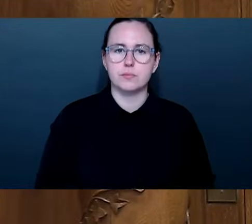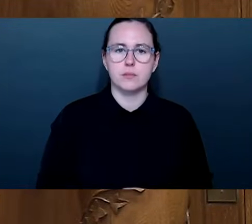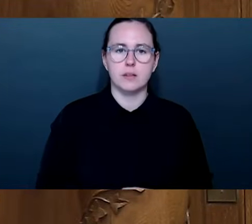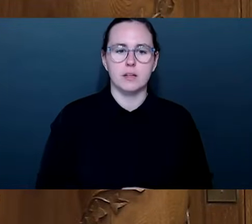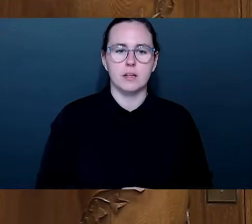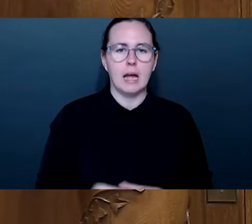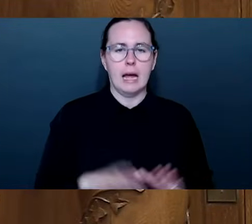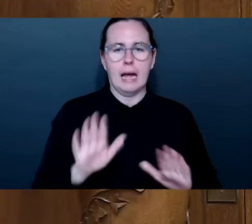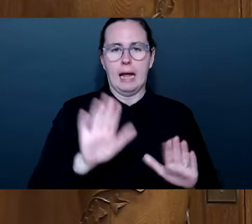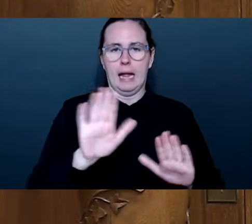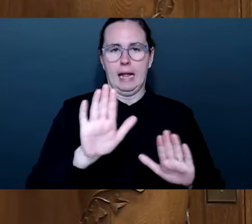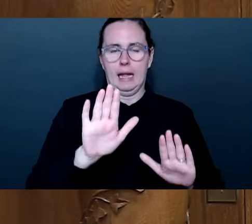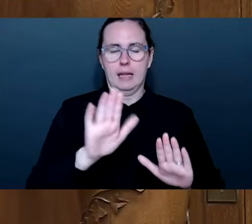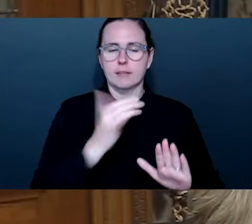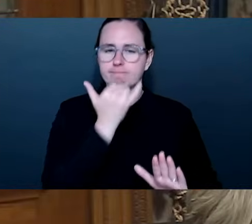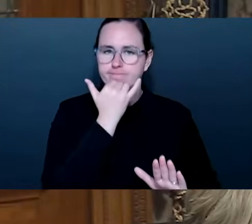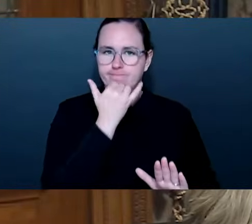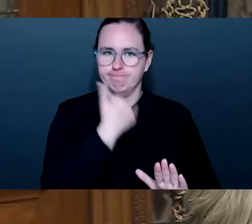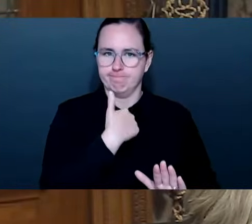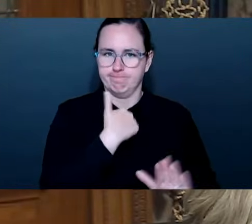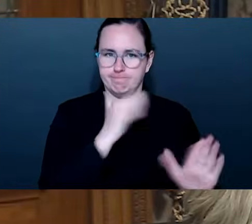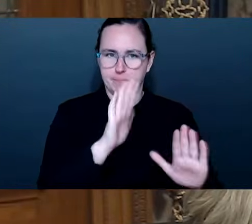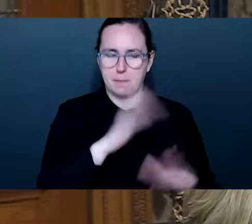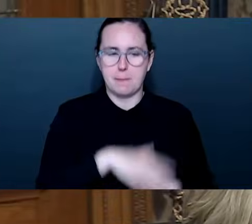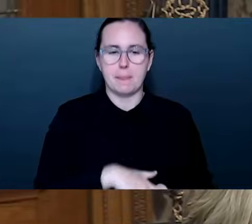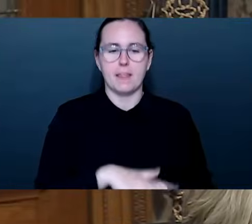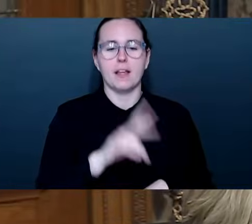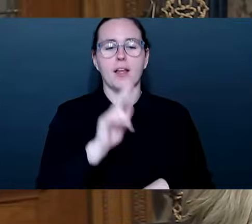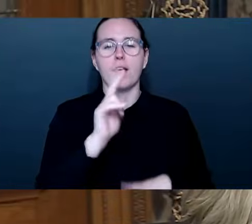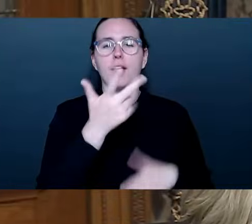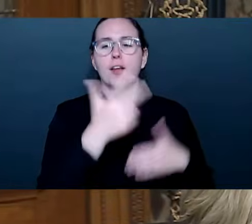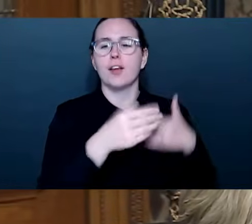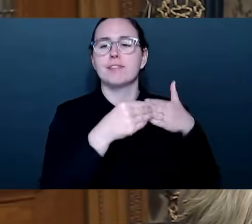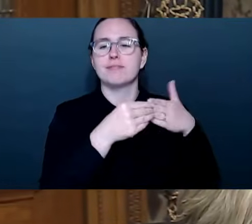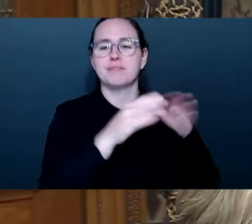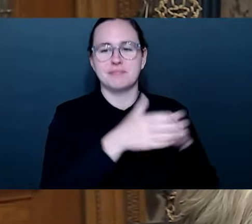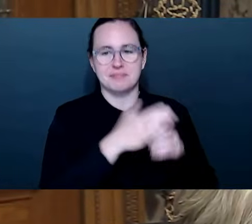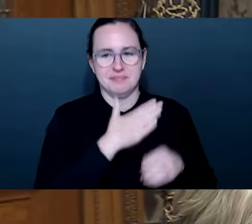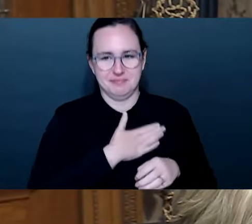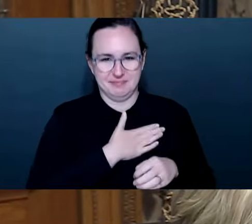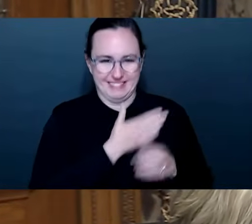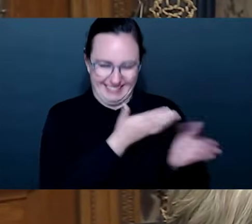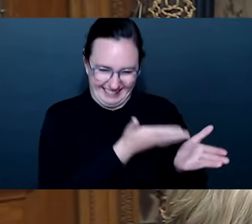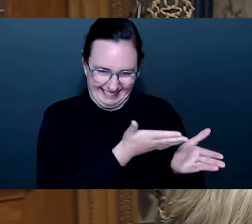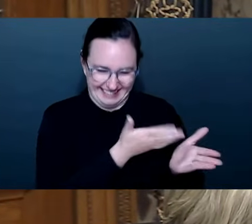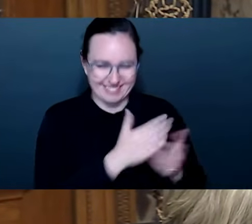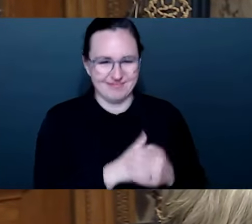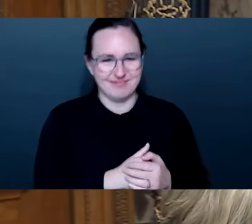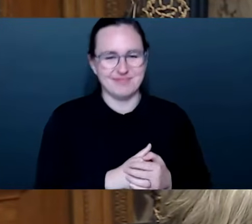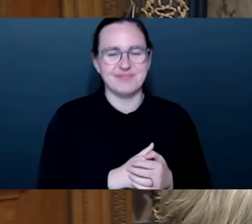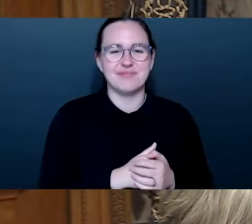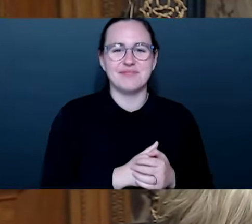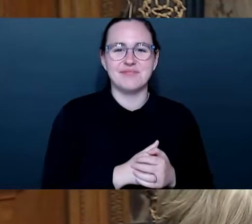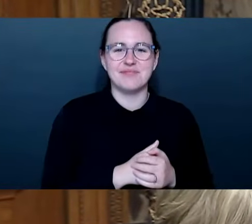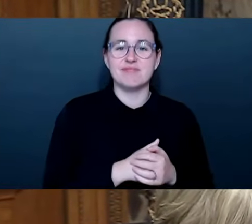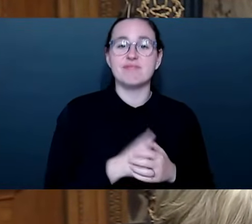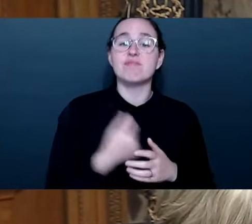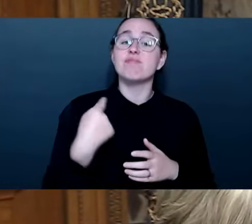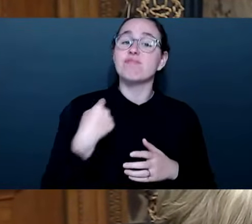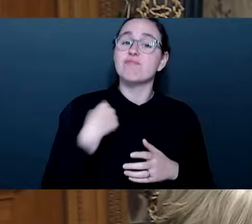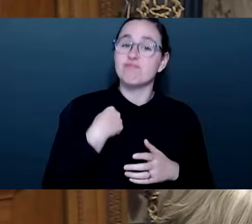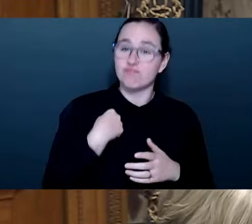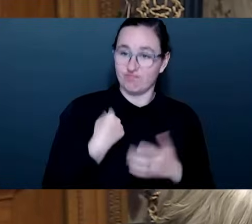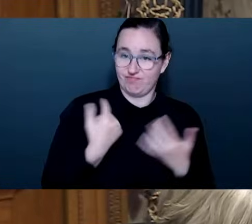Thank you, Mr. Speaker. I rise to offer an ode to immigrants. British Columbia is a land